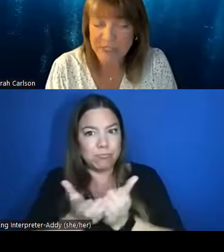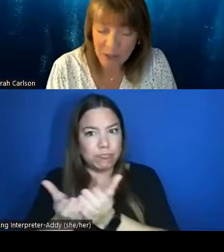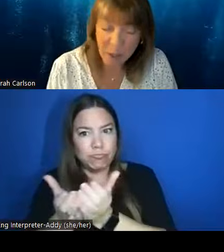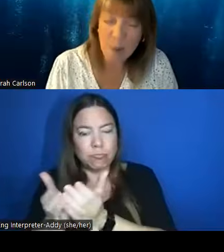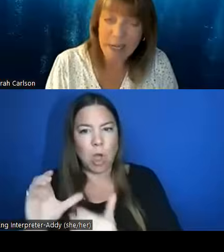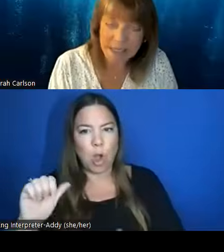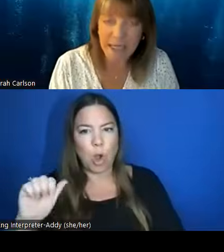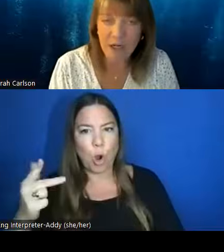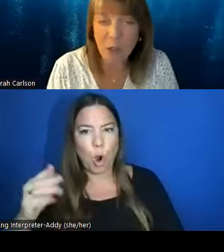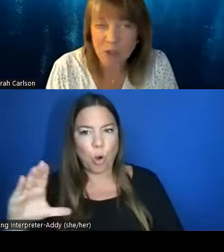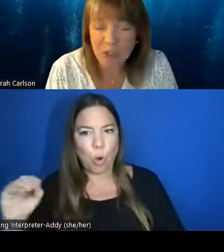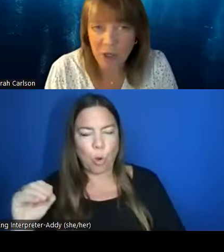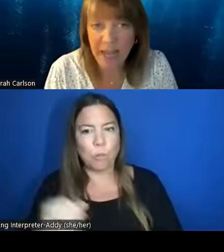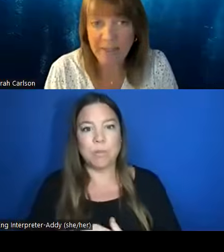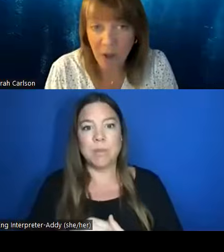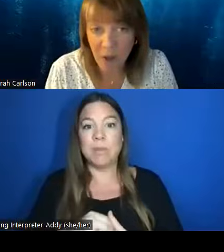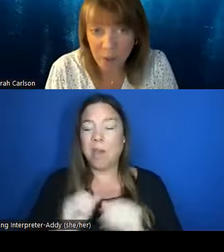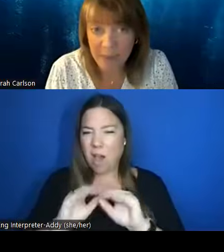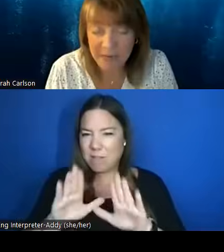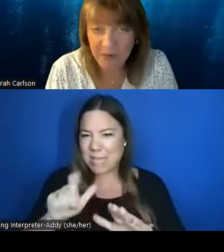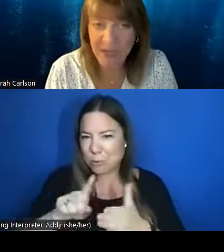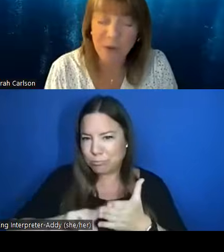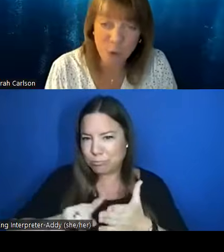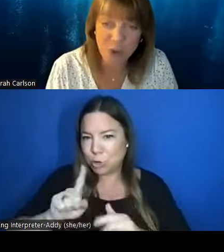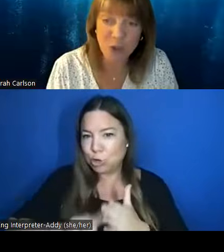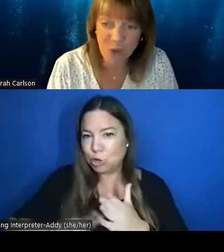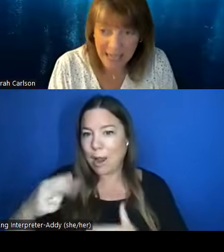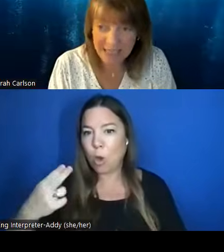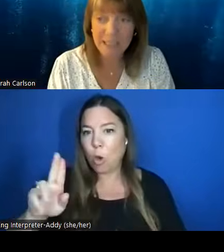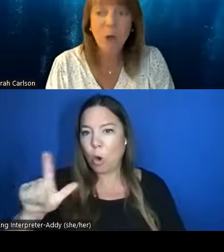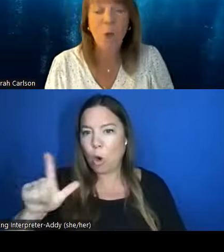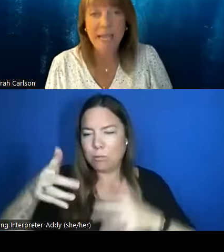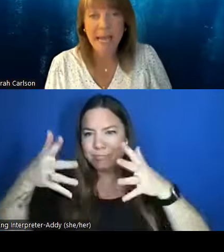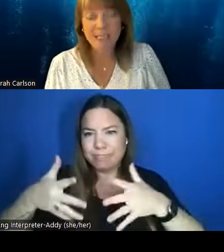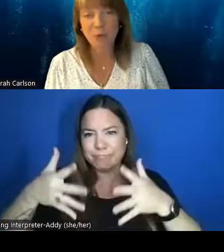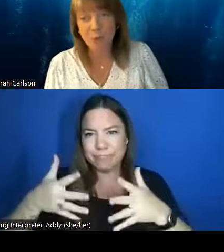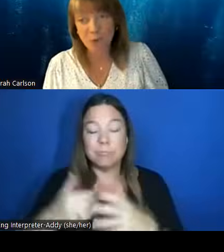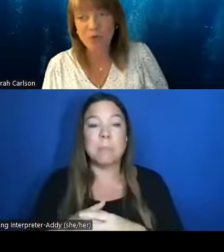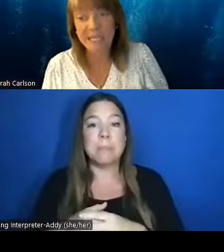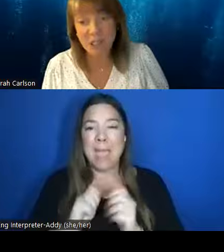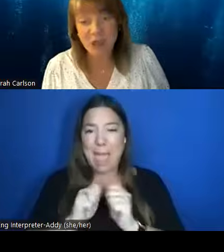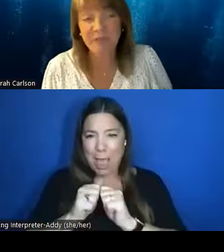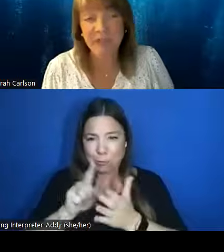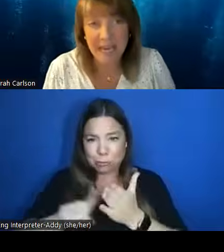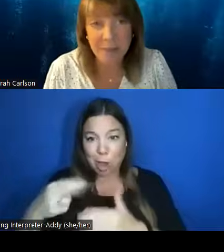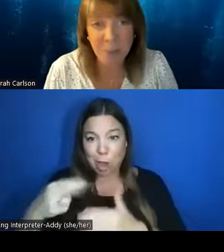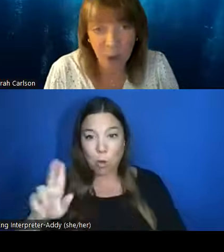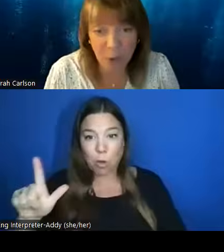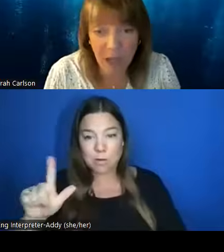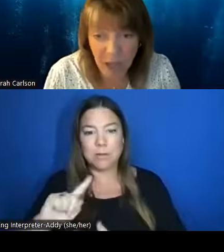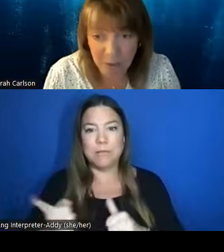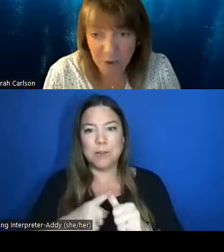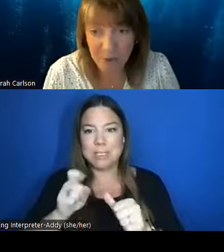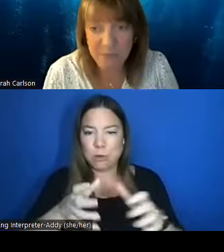figure this out, we had to get a close look at the hull remains. And in order to do that, we had to remove each of the 8